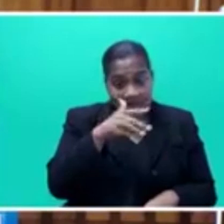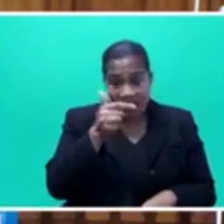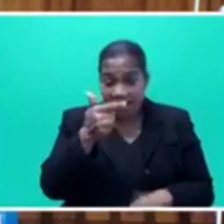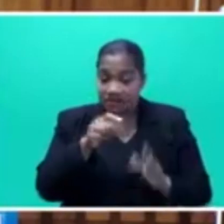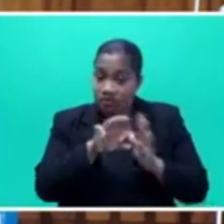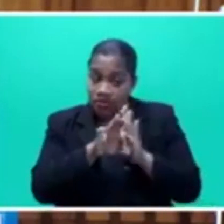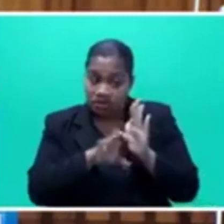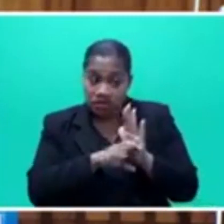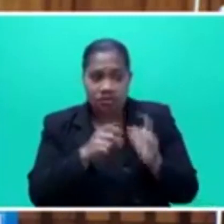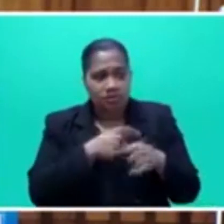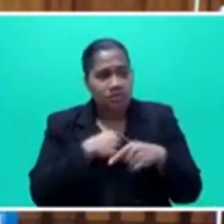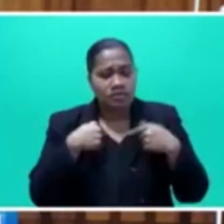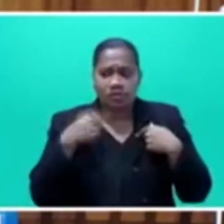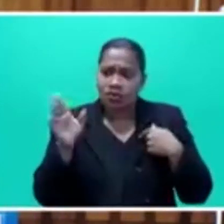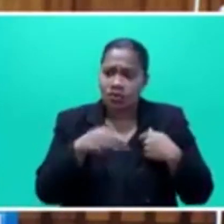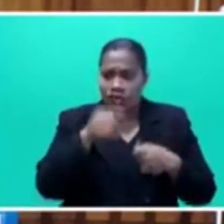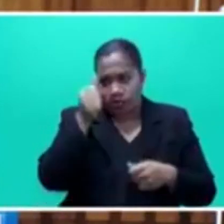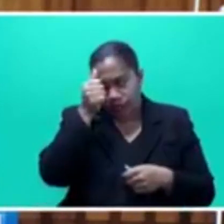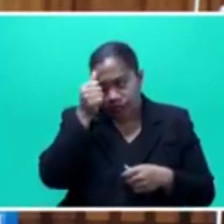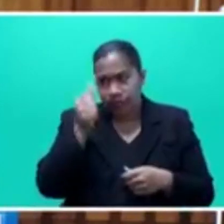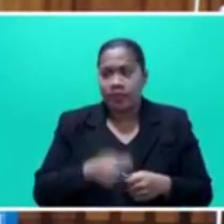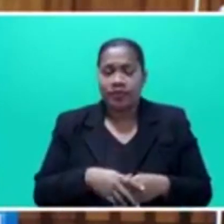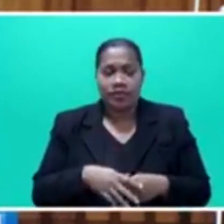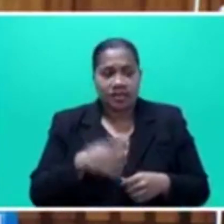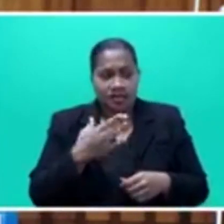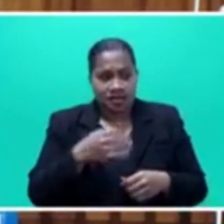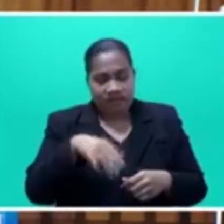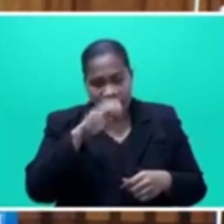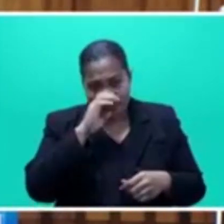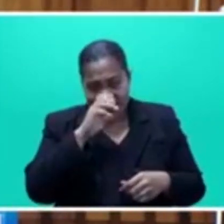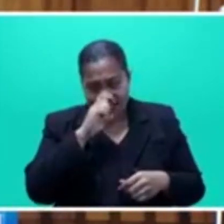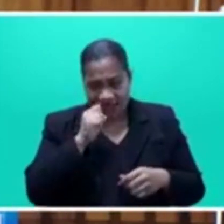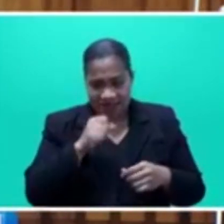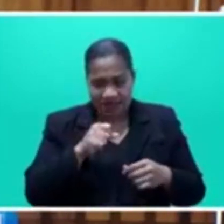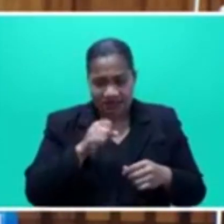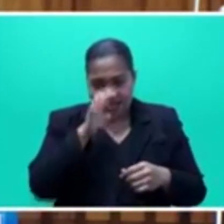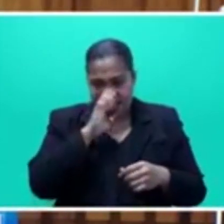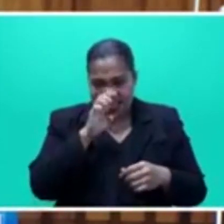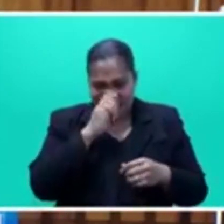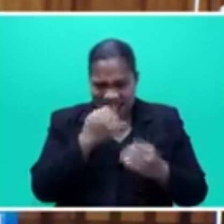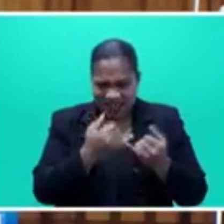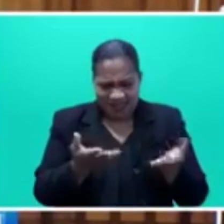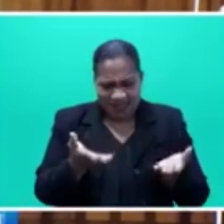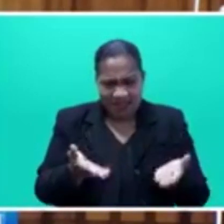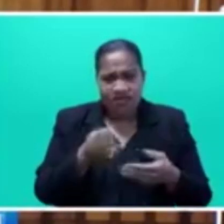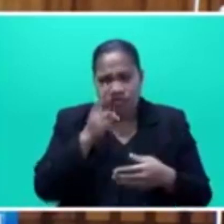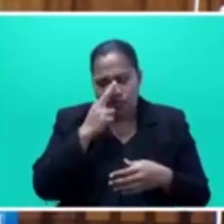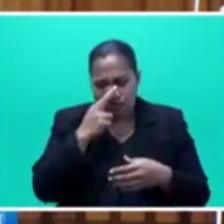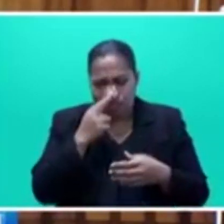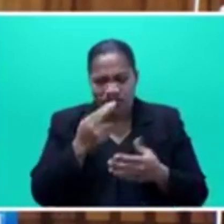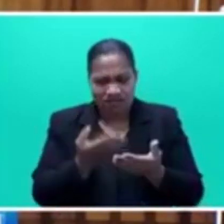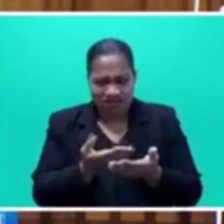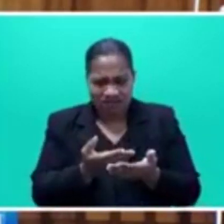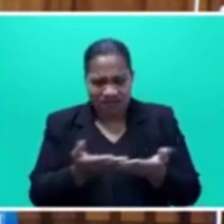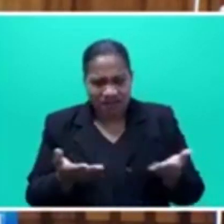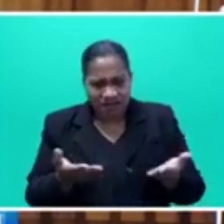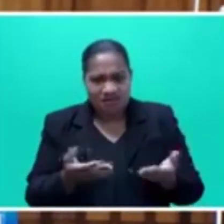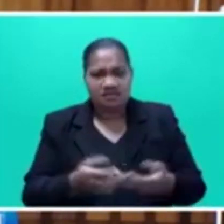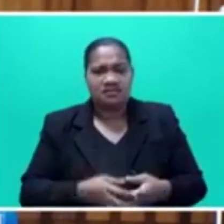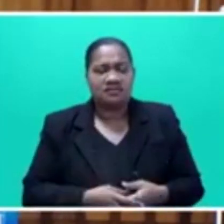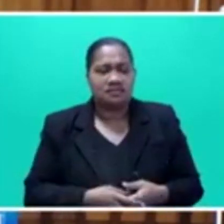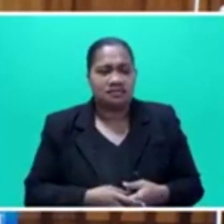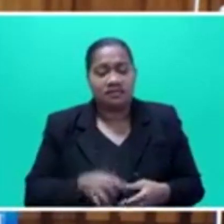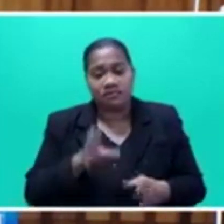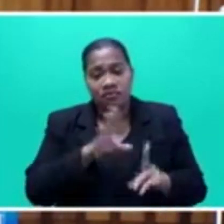know, had divided the nation along ethnic lines or racial lines, giving preferential treatment to a handful of elite. For example,